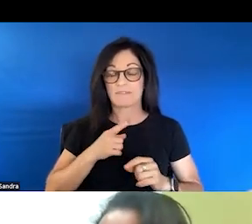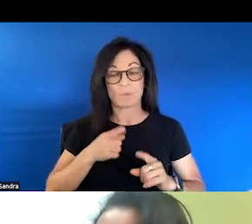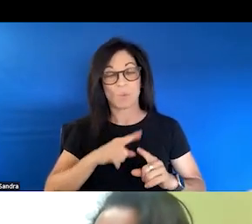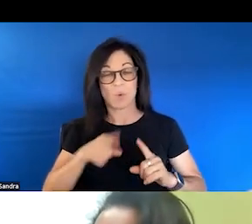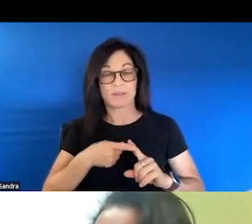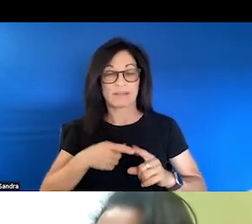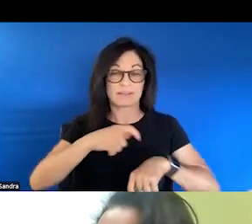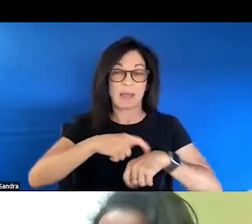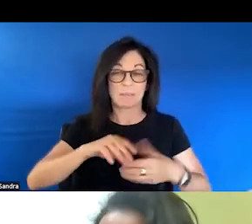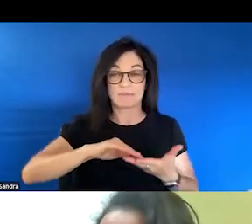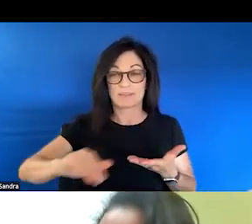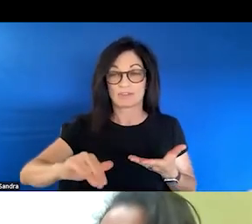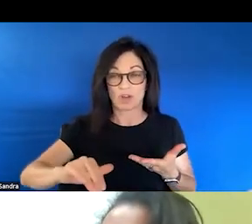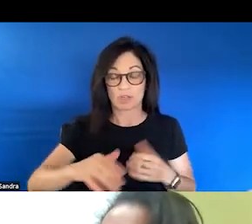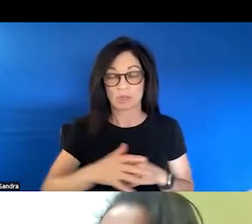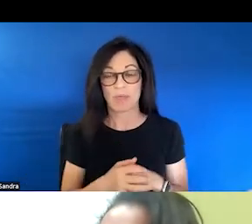the Office